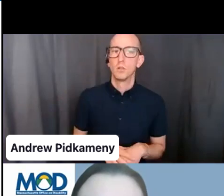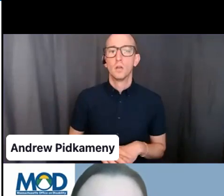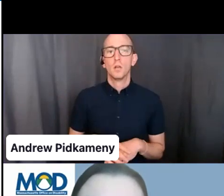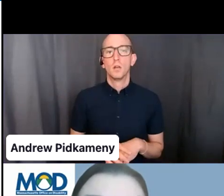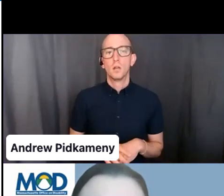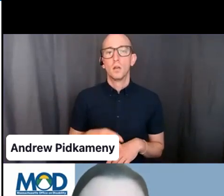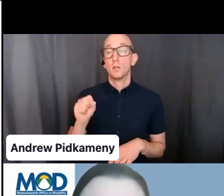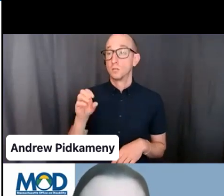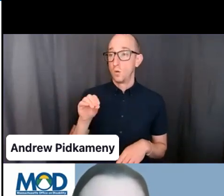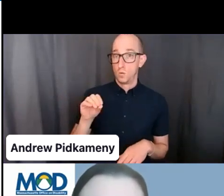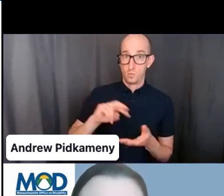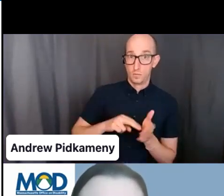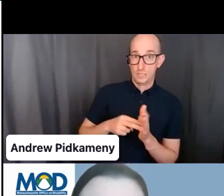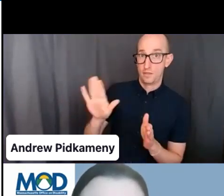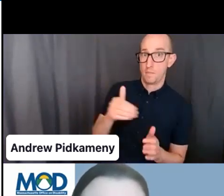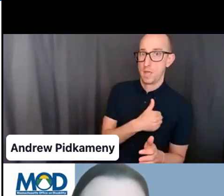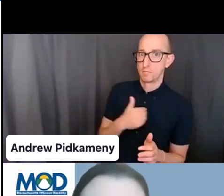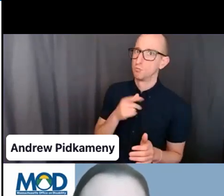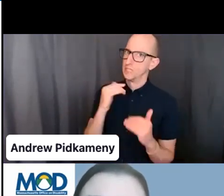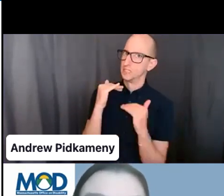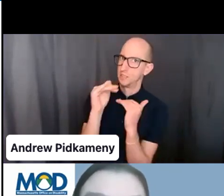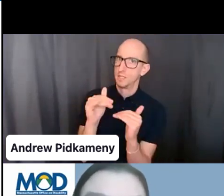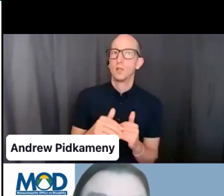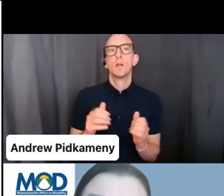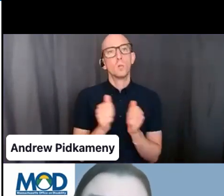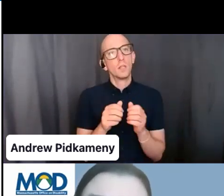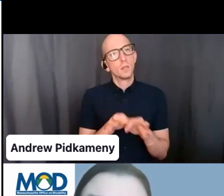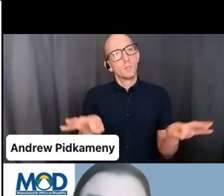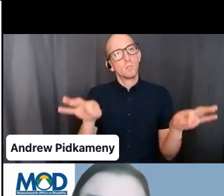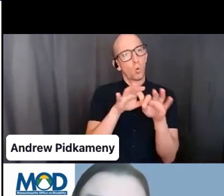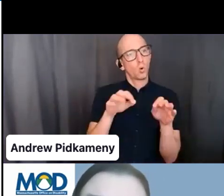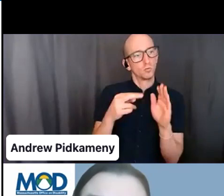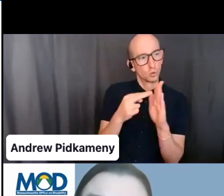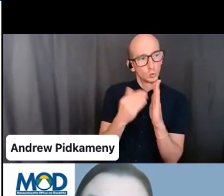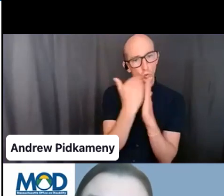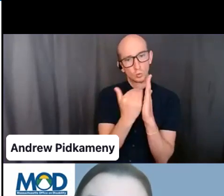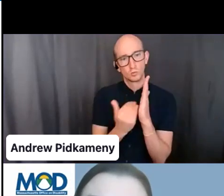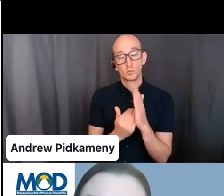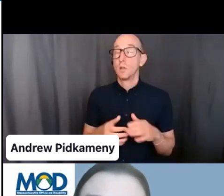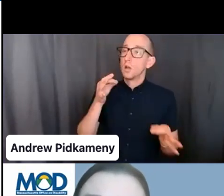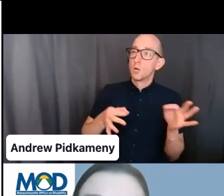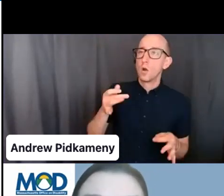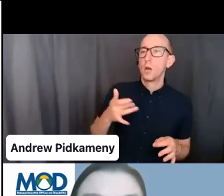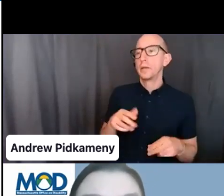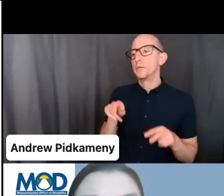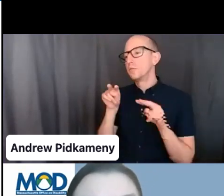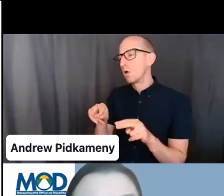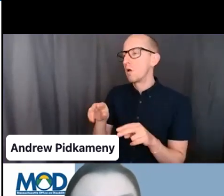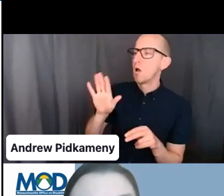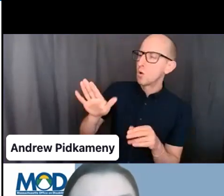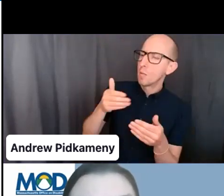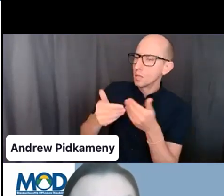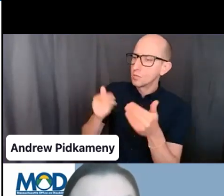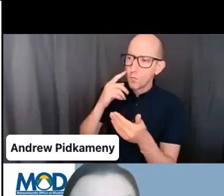that is truly restrictive with meaningful conditions. Courts will look at things like how selective the membership is, the control